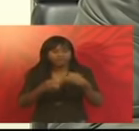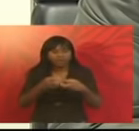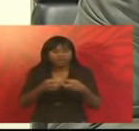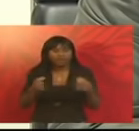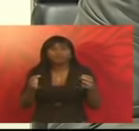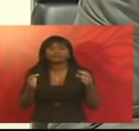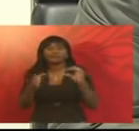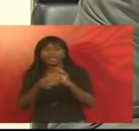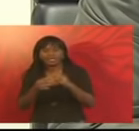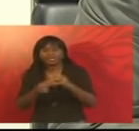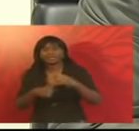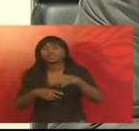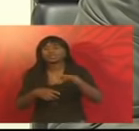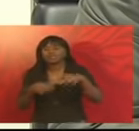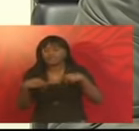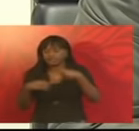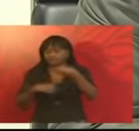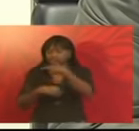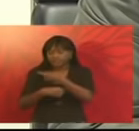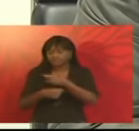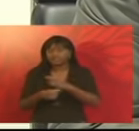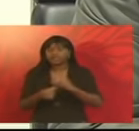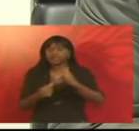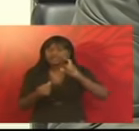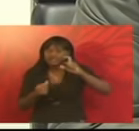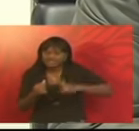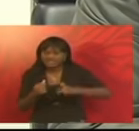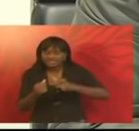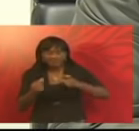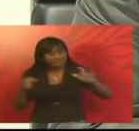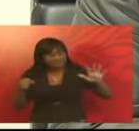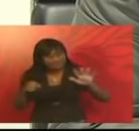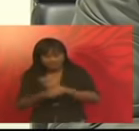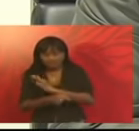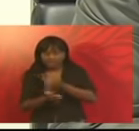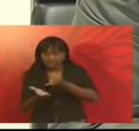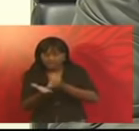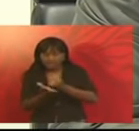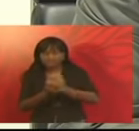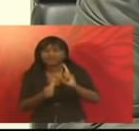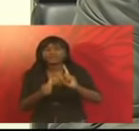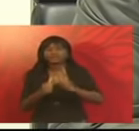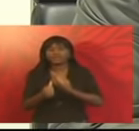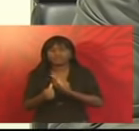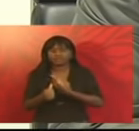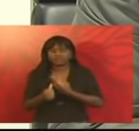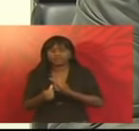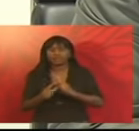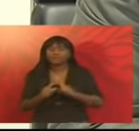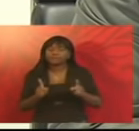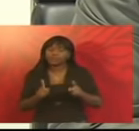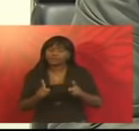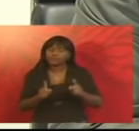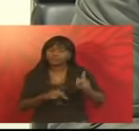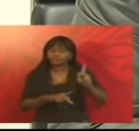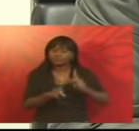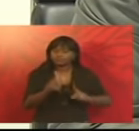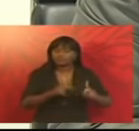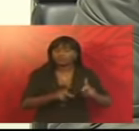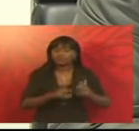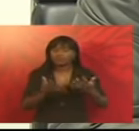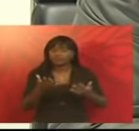information is put forward. But we do have to bear in mind that individuals will have events for a number of reasons that correspond